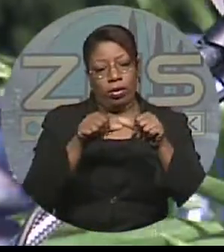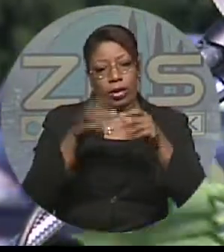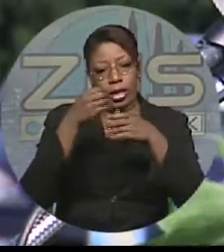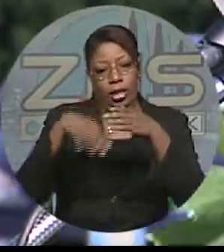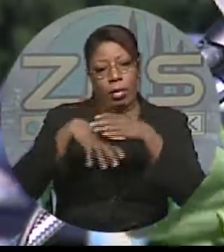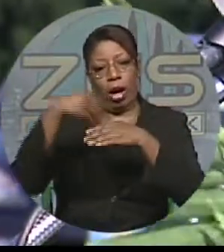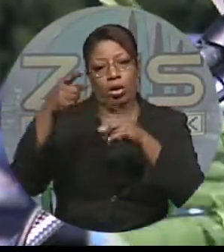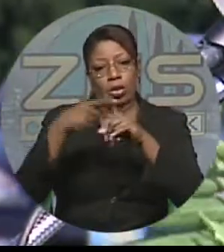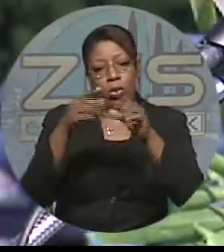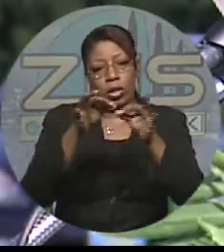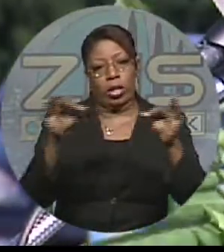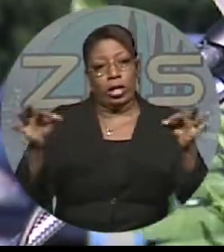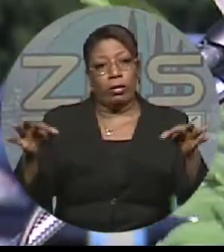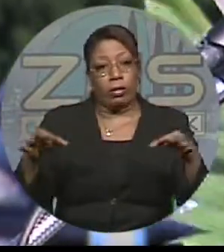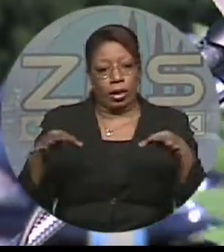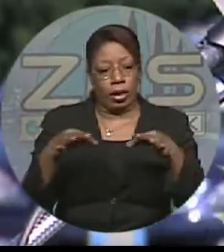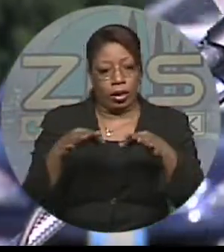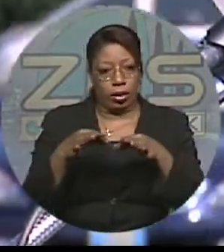On that level, you will see